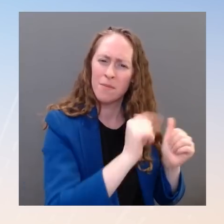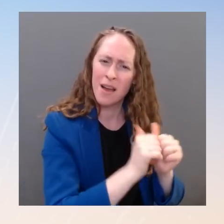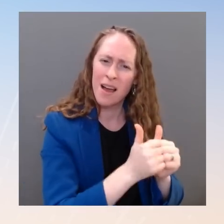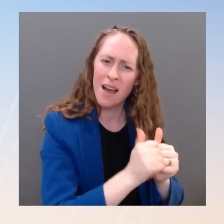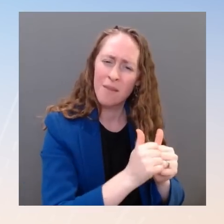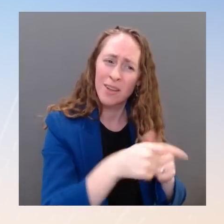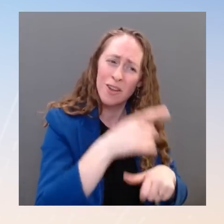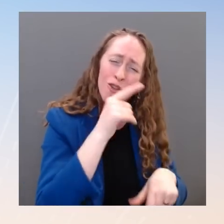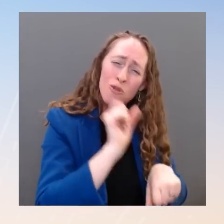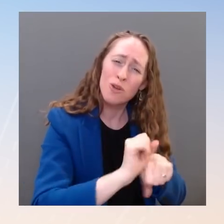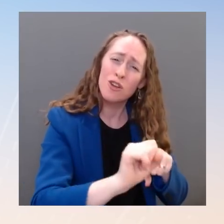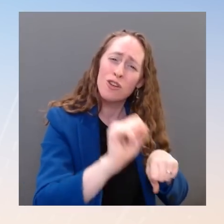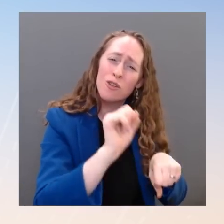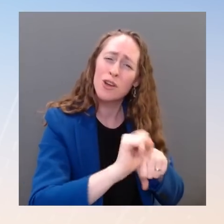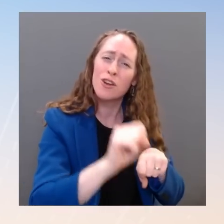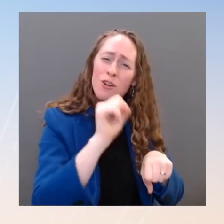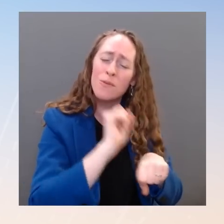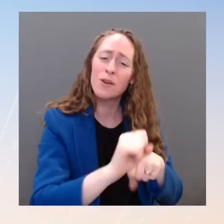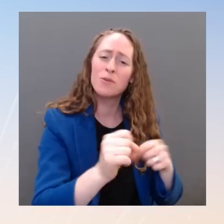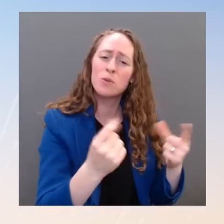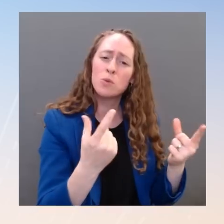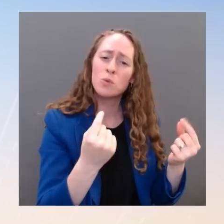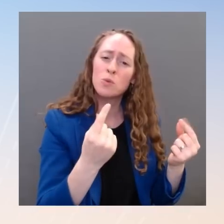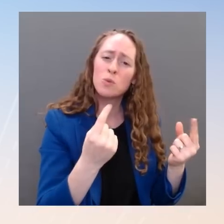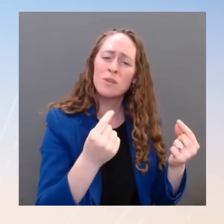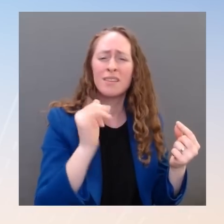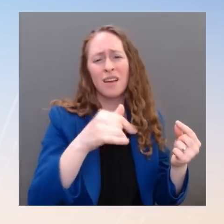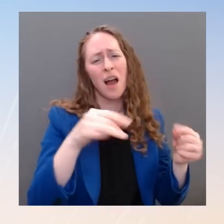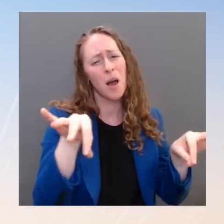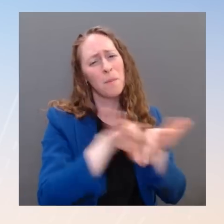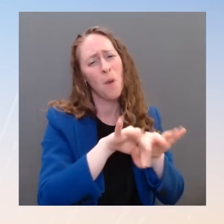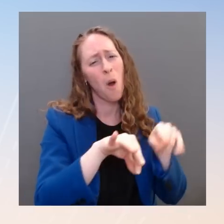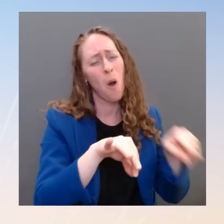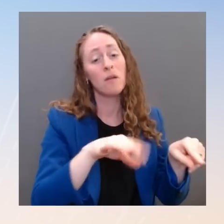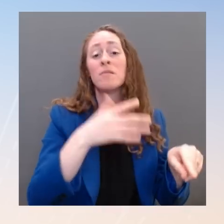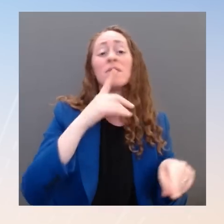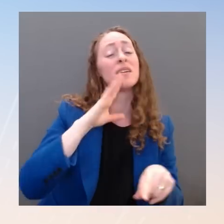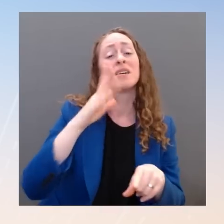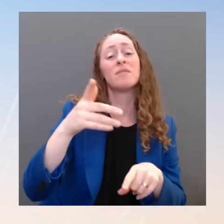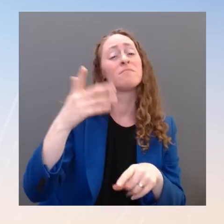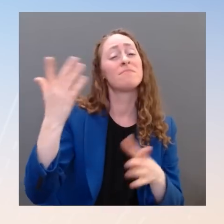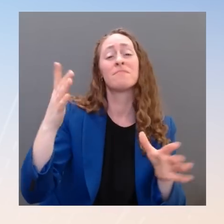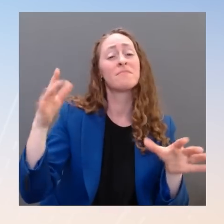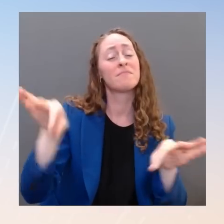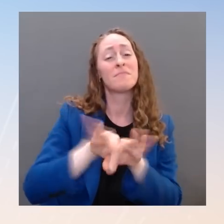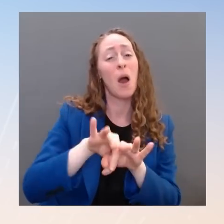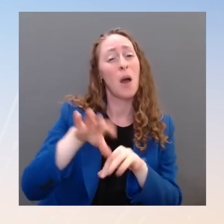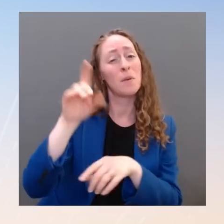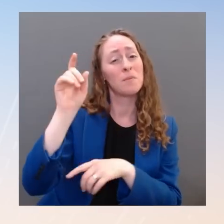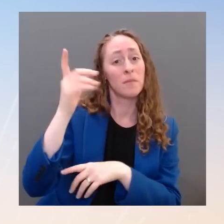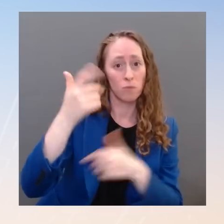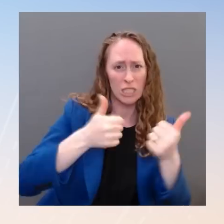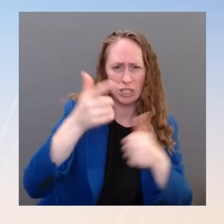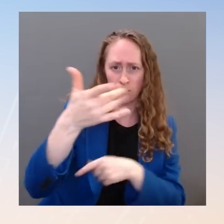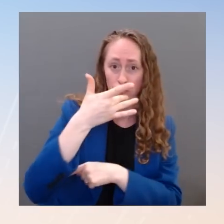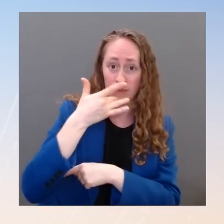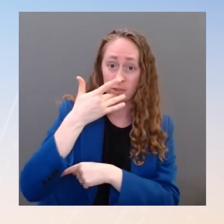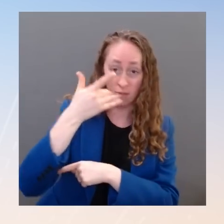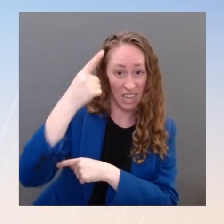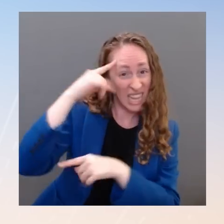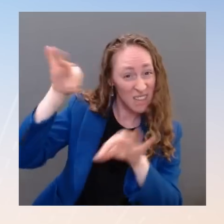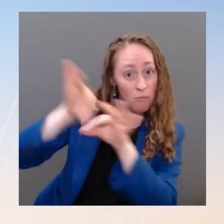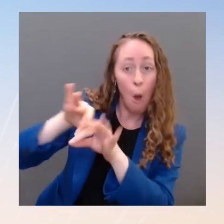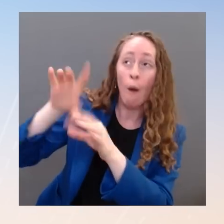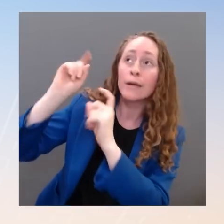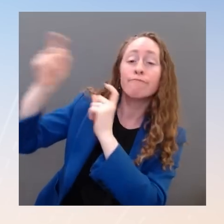tax cuts to millionaires, billionaires, and corporations. And we can make choices about where we invest and where we think we can